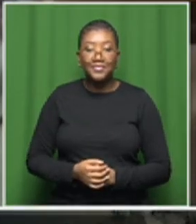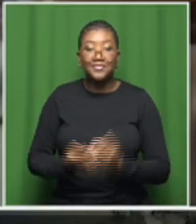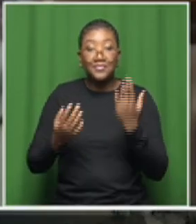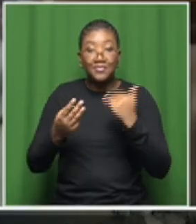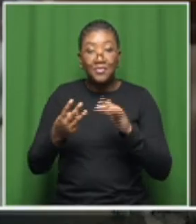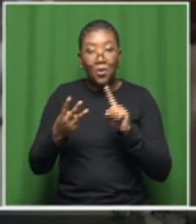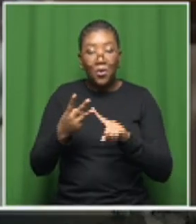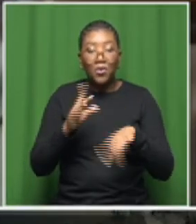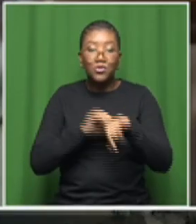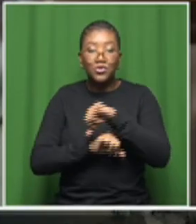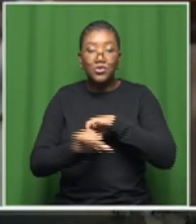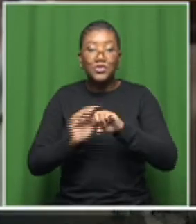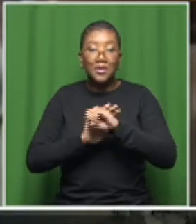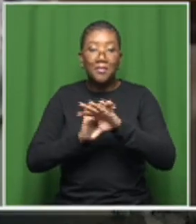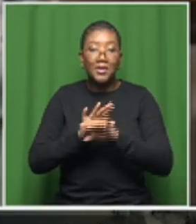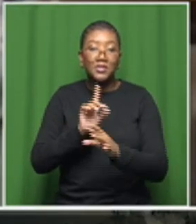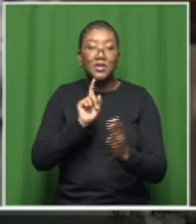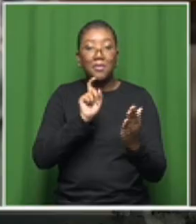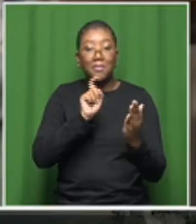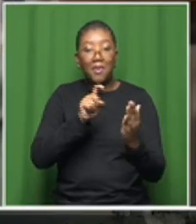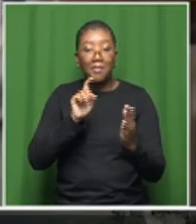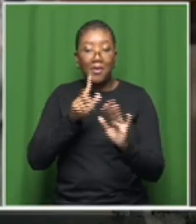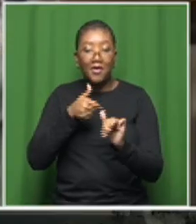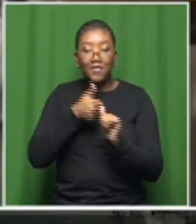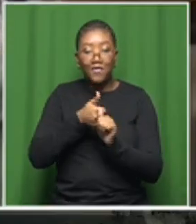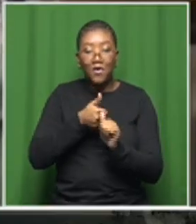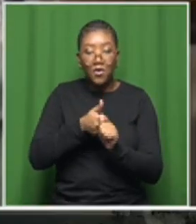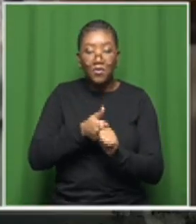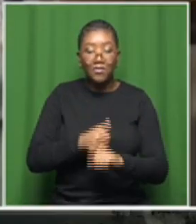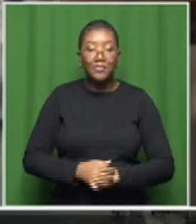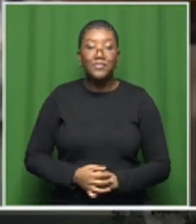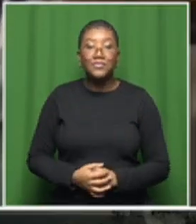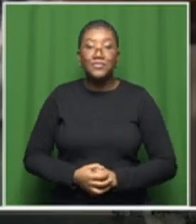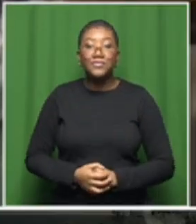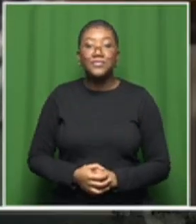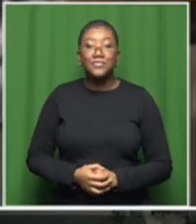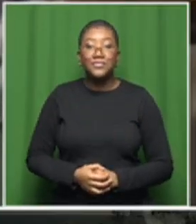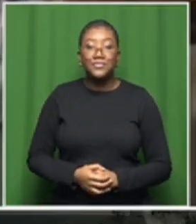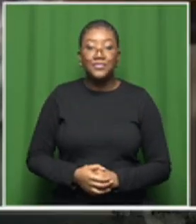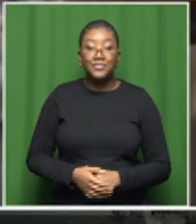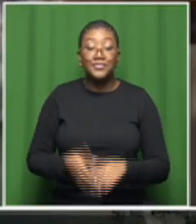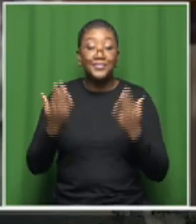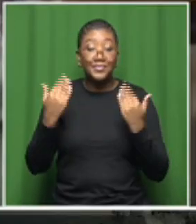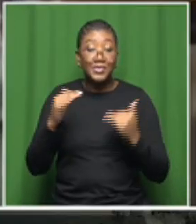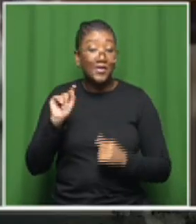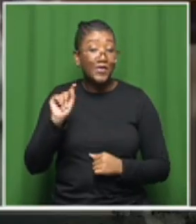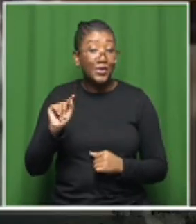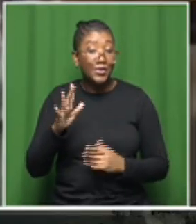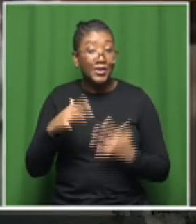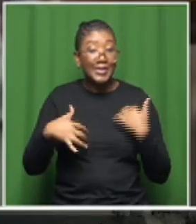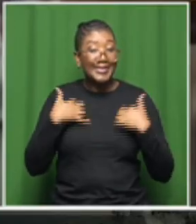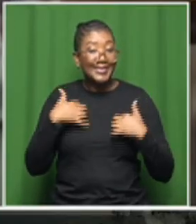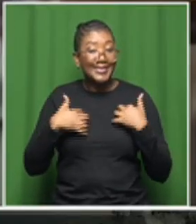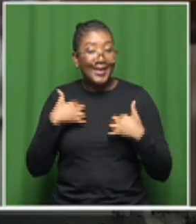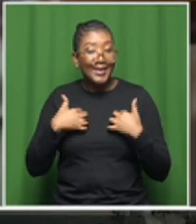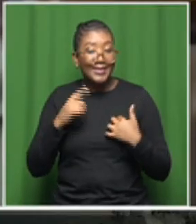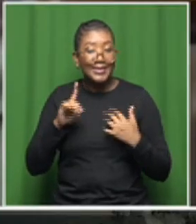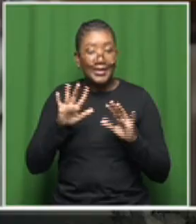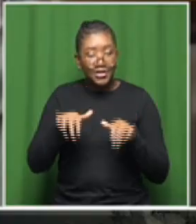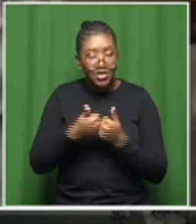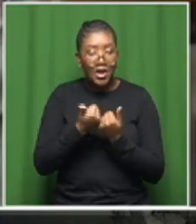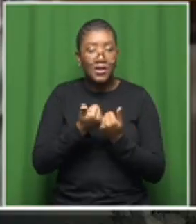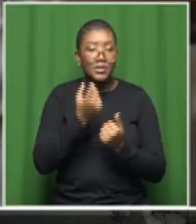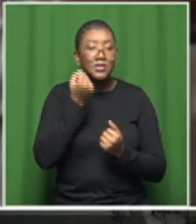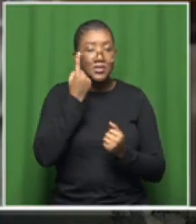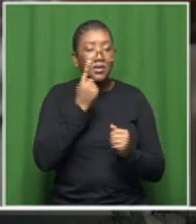socials. Thank you so much, Christina. I wonder, as we're speaking and we wrap up, what has been a highlight for you? I mean, beyond the challenges and,